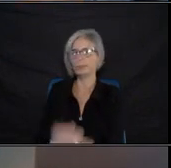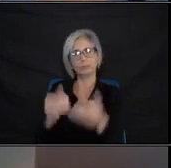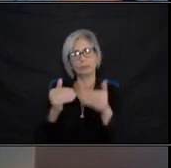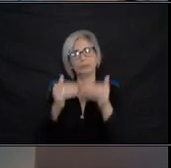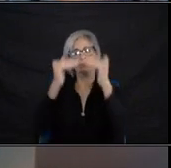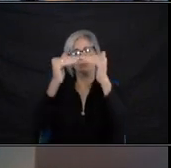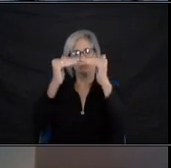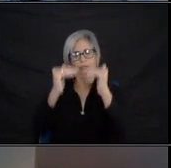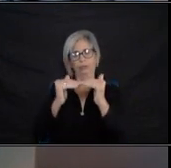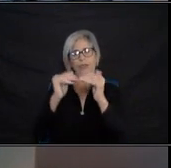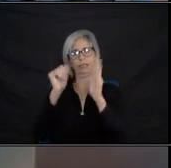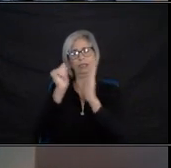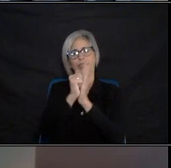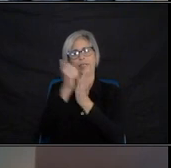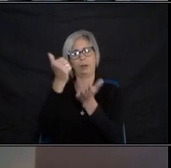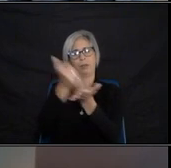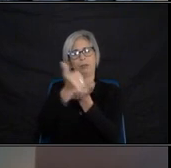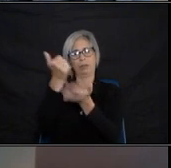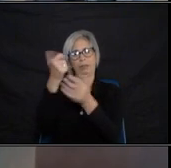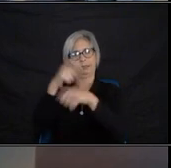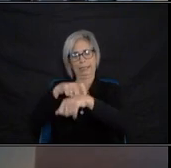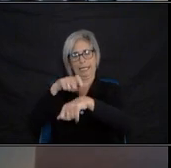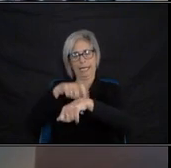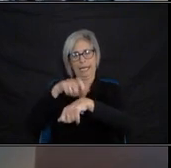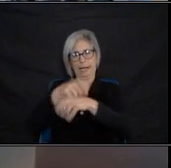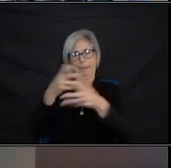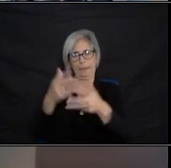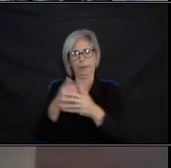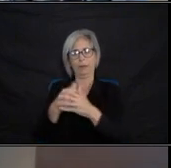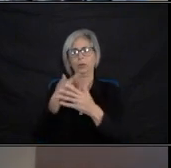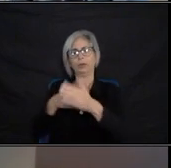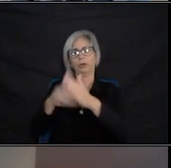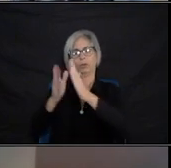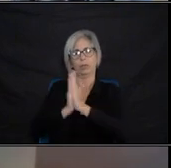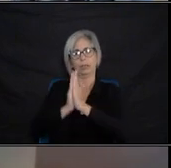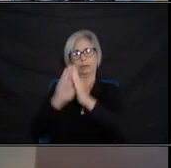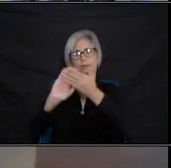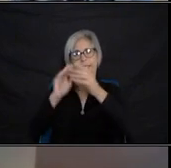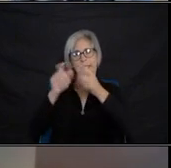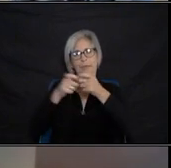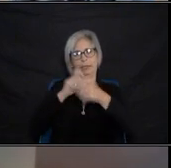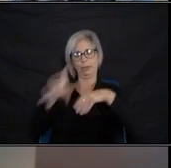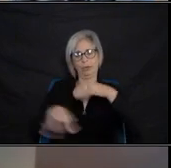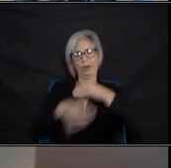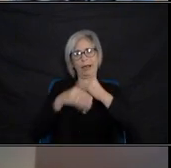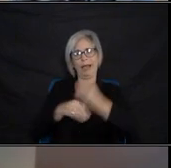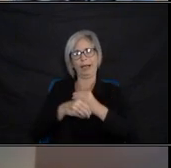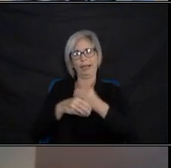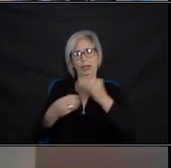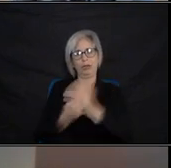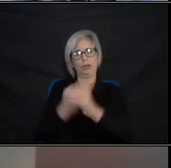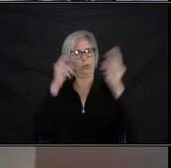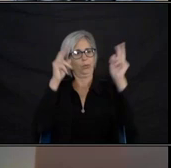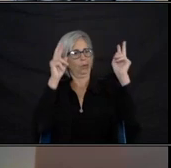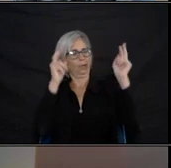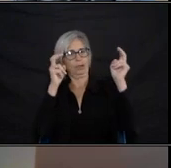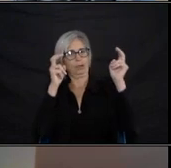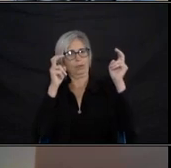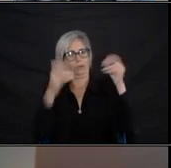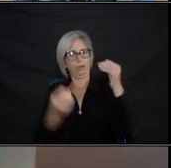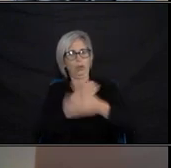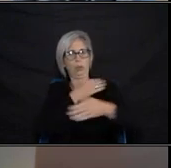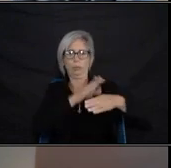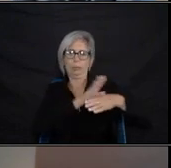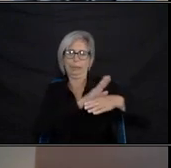to agenda approval. I know that we have a request from the city manager to add an item for new